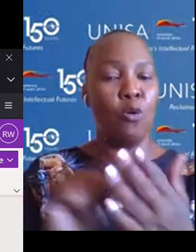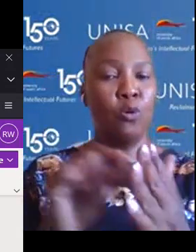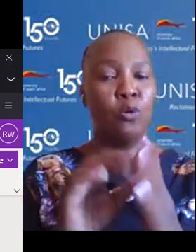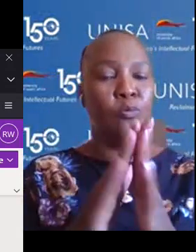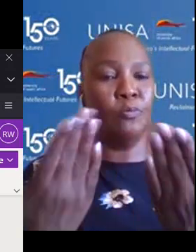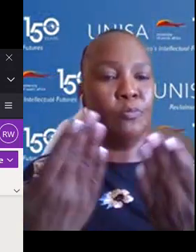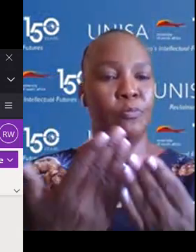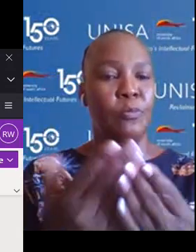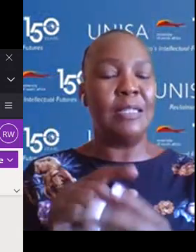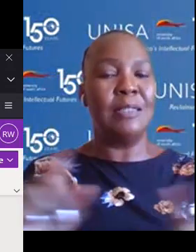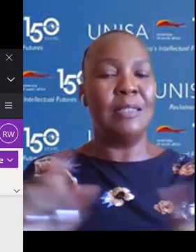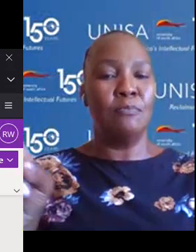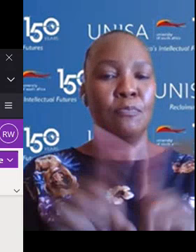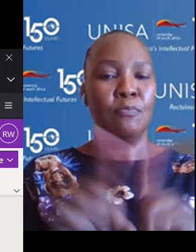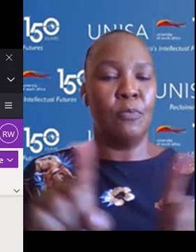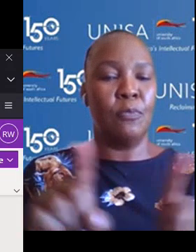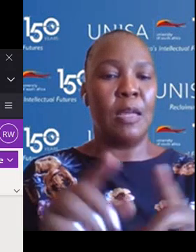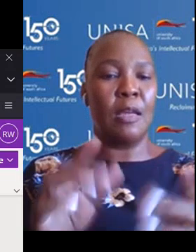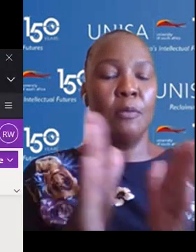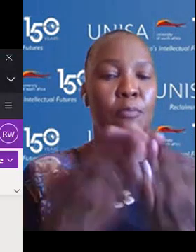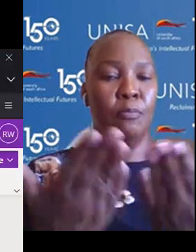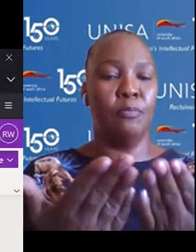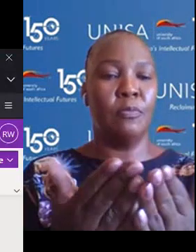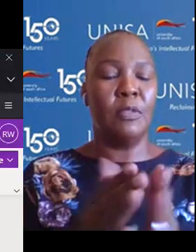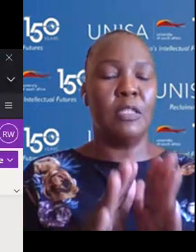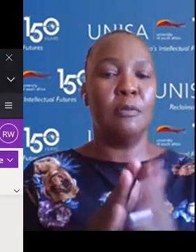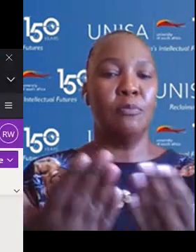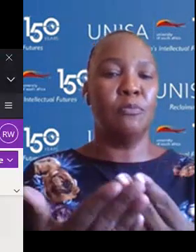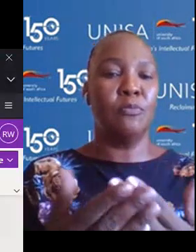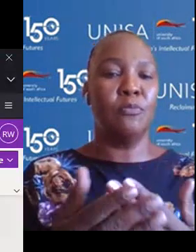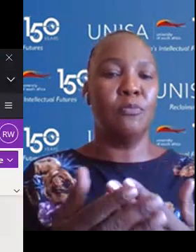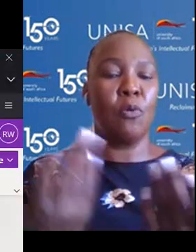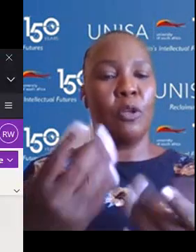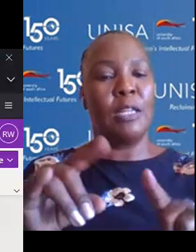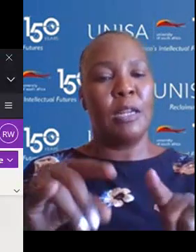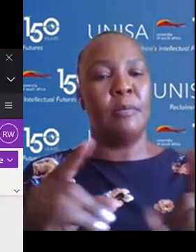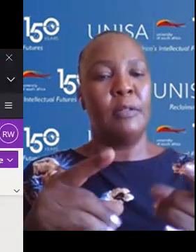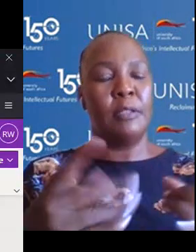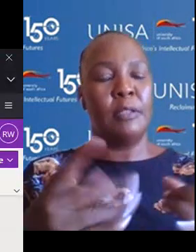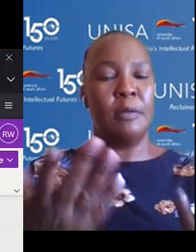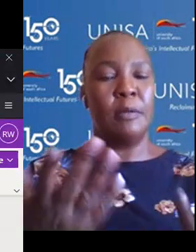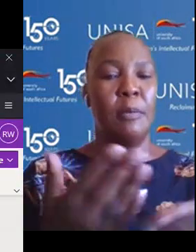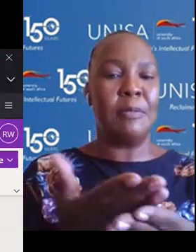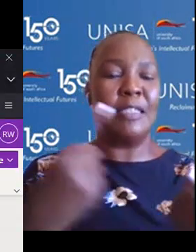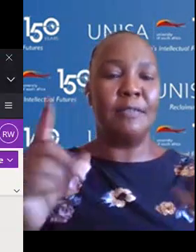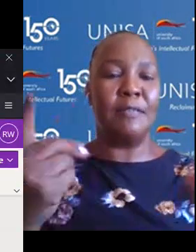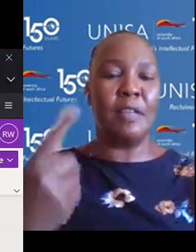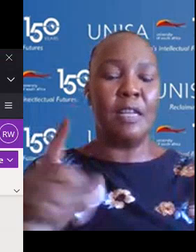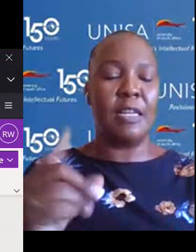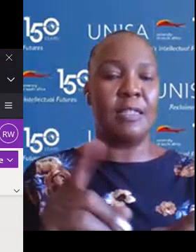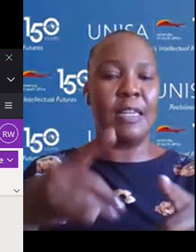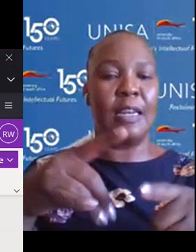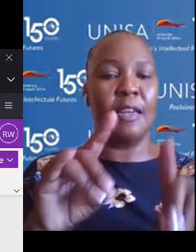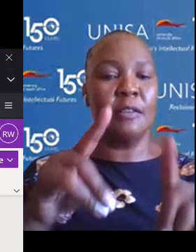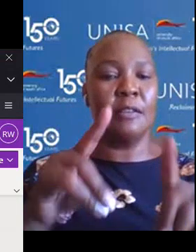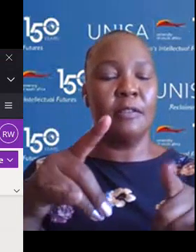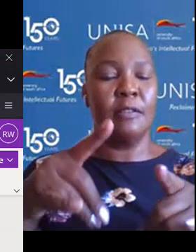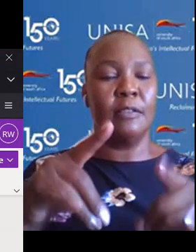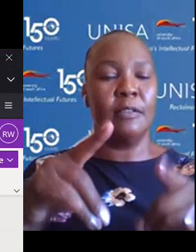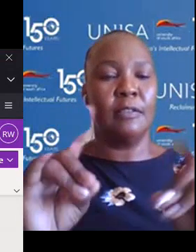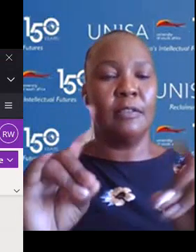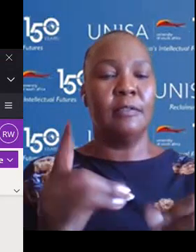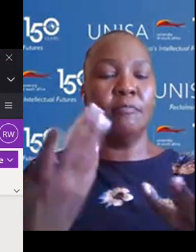like a book, for instance. So say it's a book on animals. So it will have different chapters of different animals. So you must think of it also